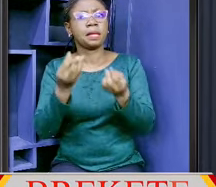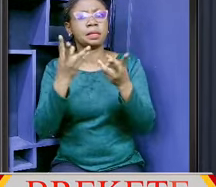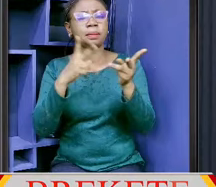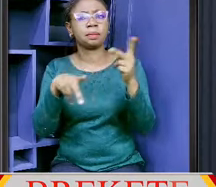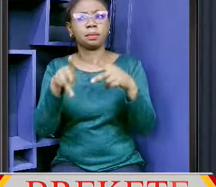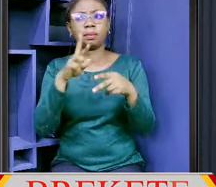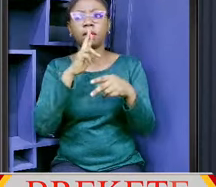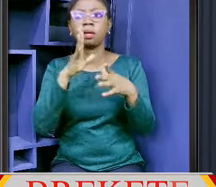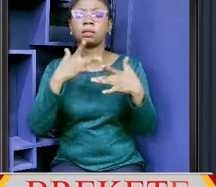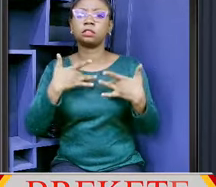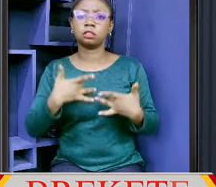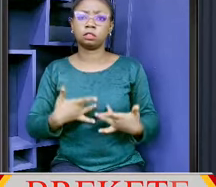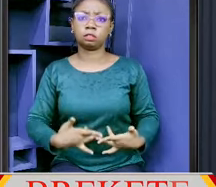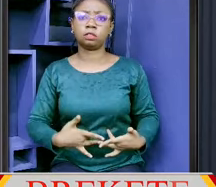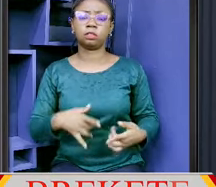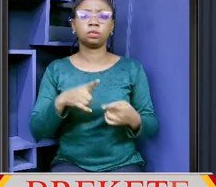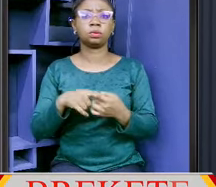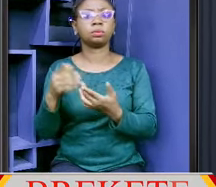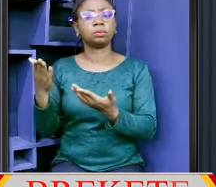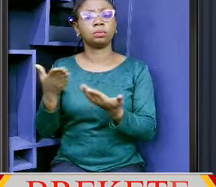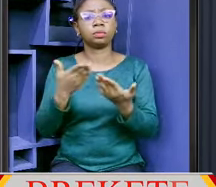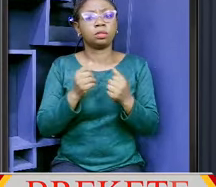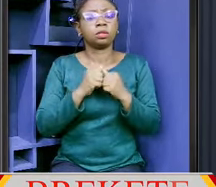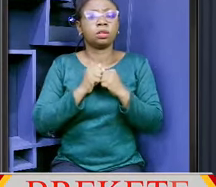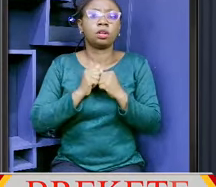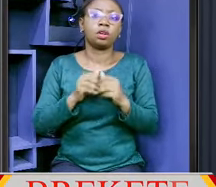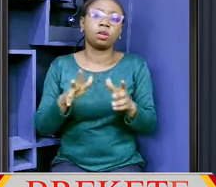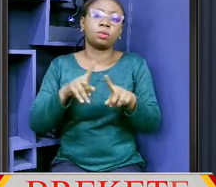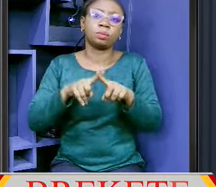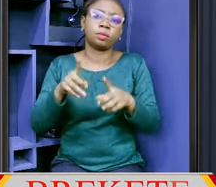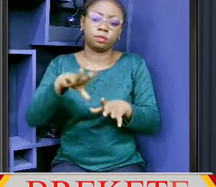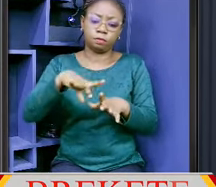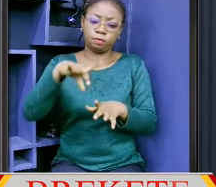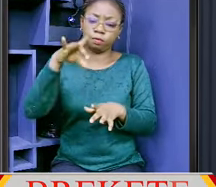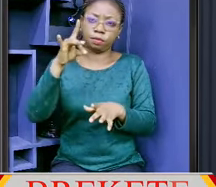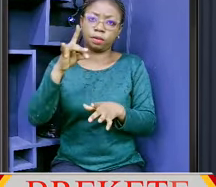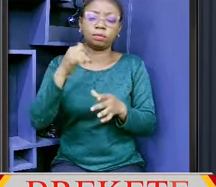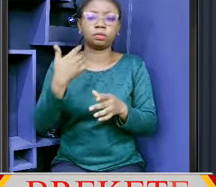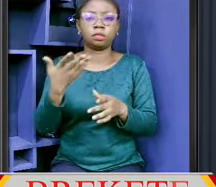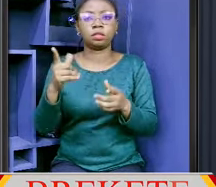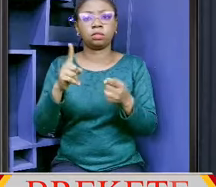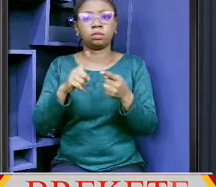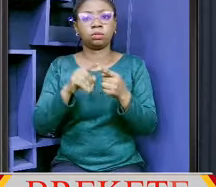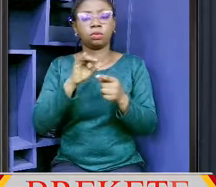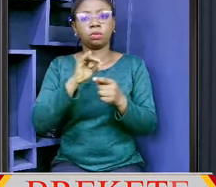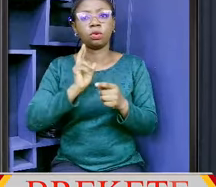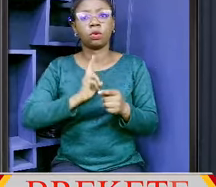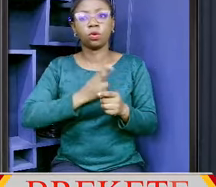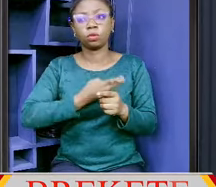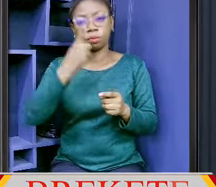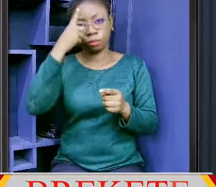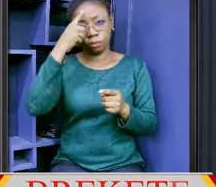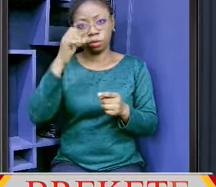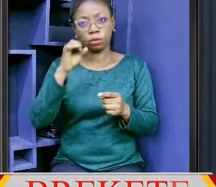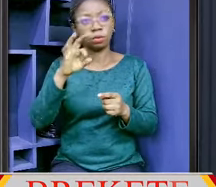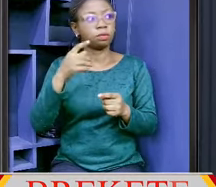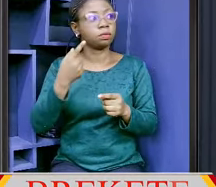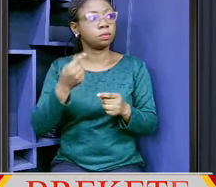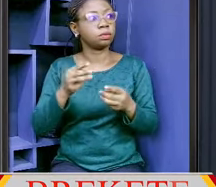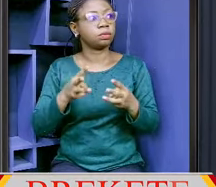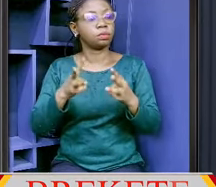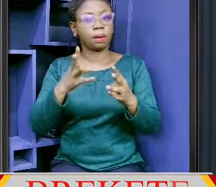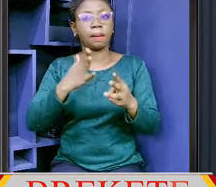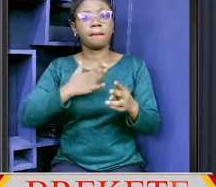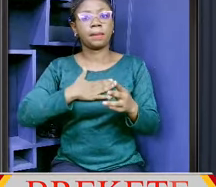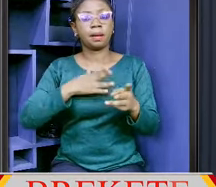discouraged from bringing lost but found items to us because of the way